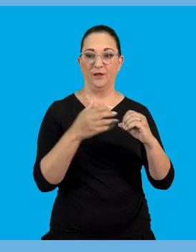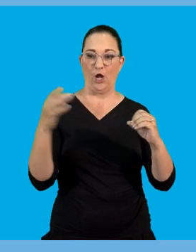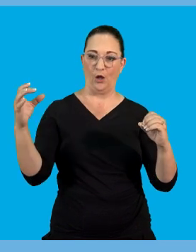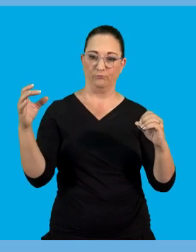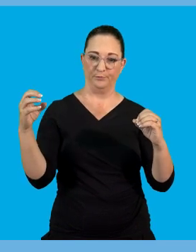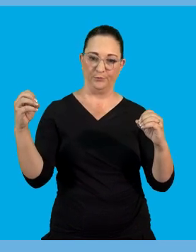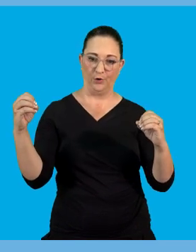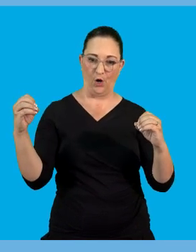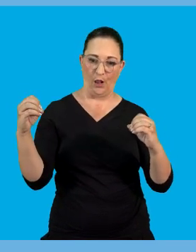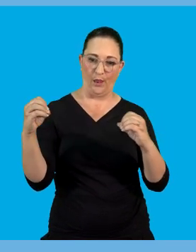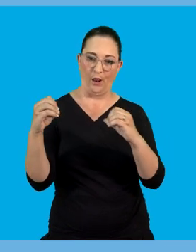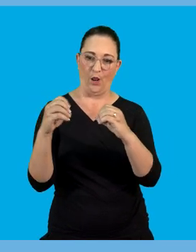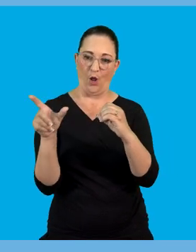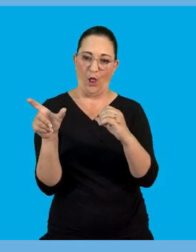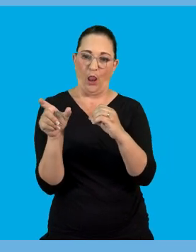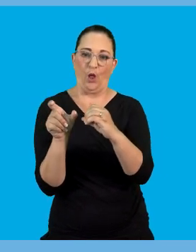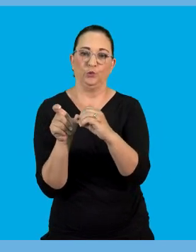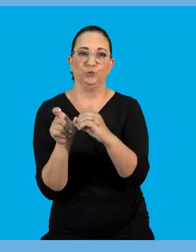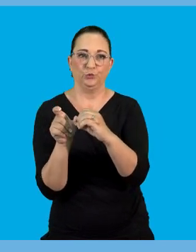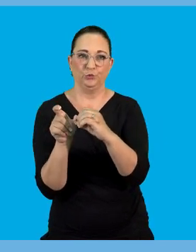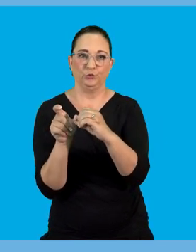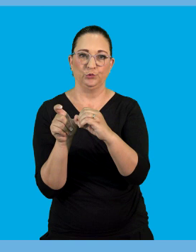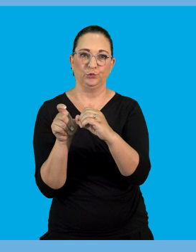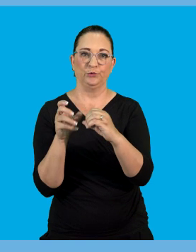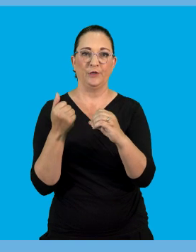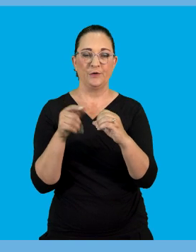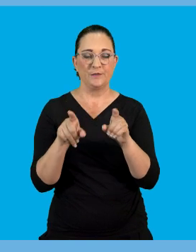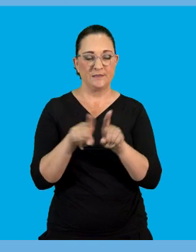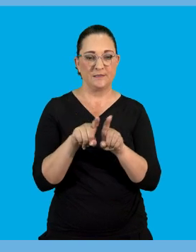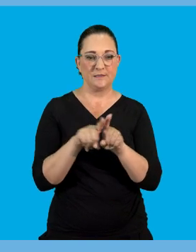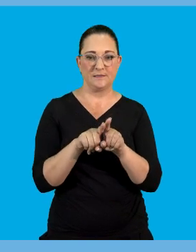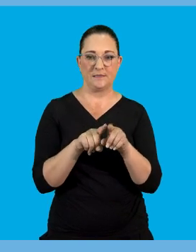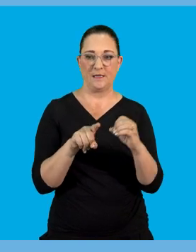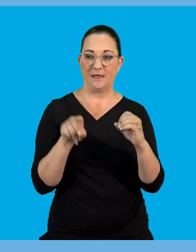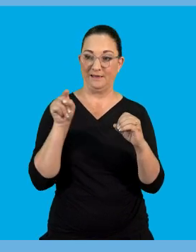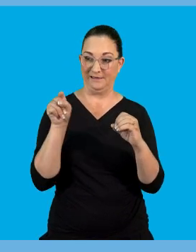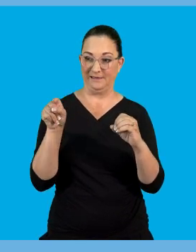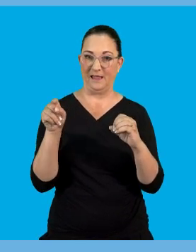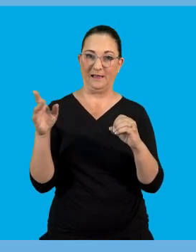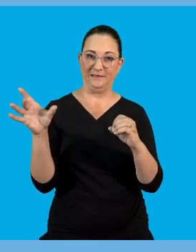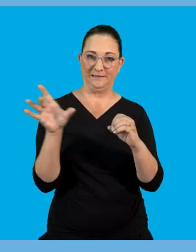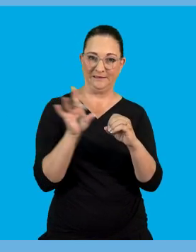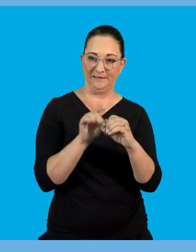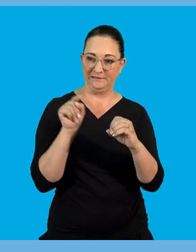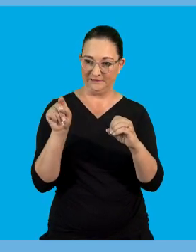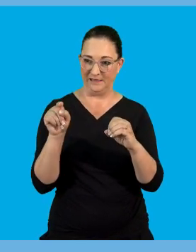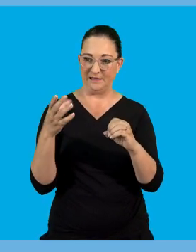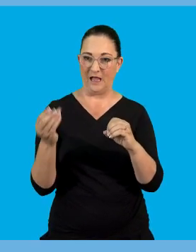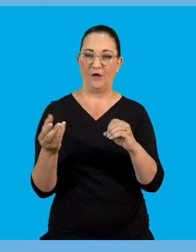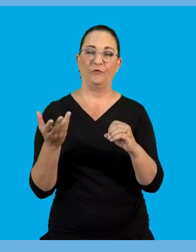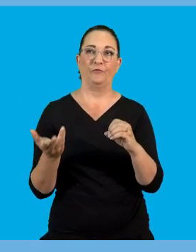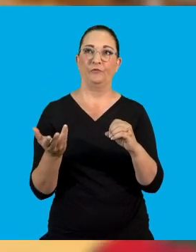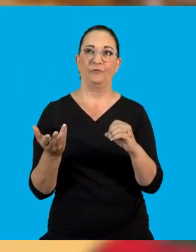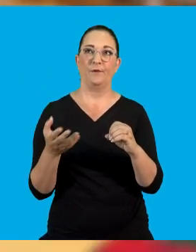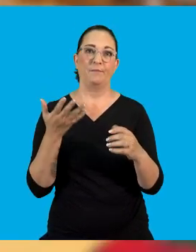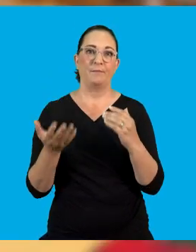it closer or in contact with a charged object, it will take on the same charges as the one that touches it. So